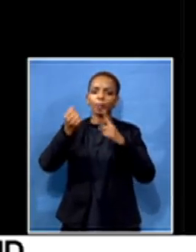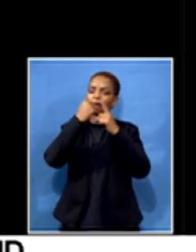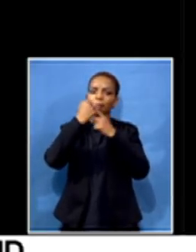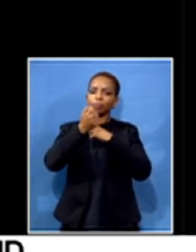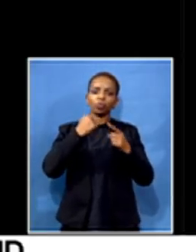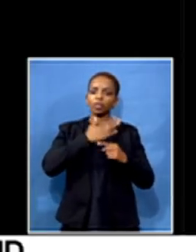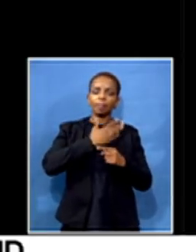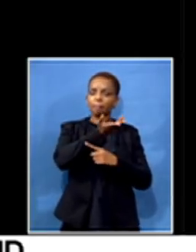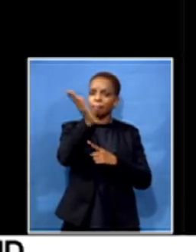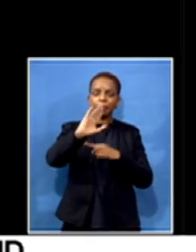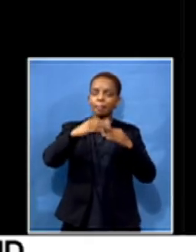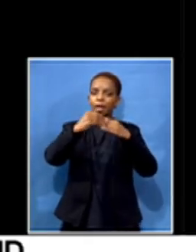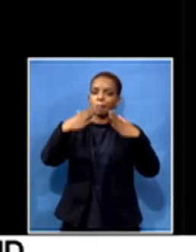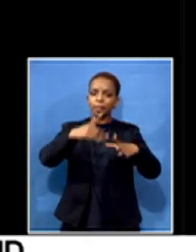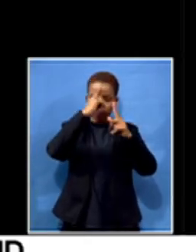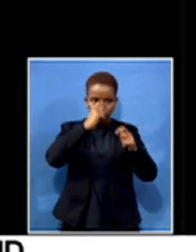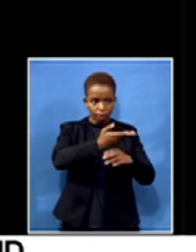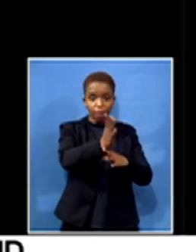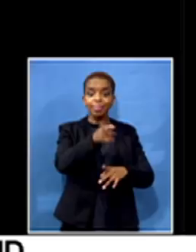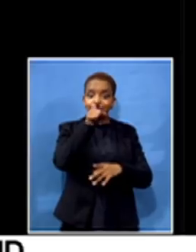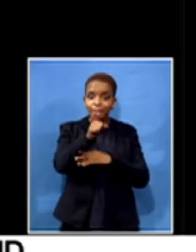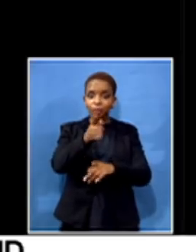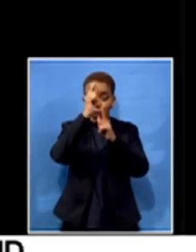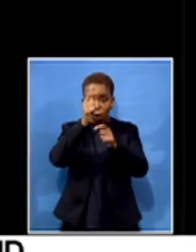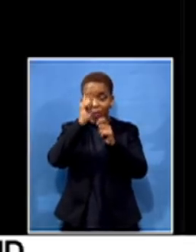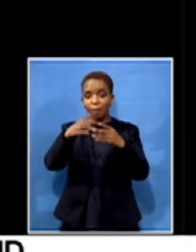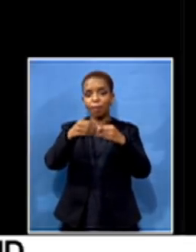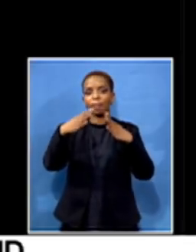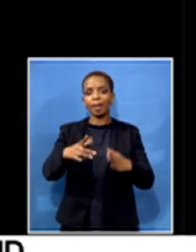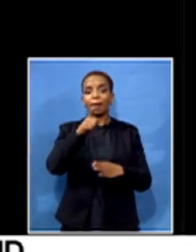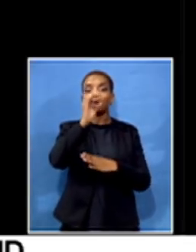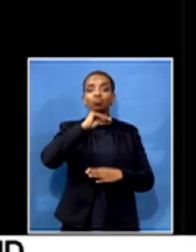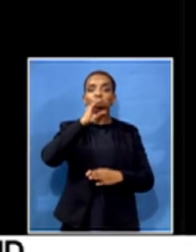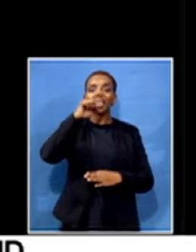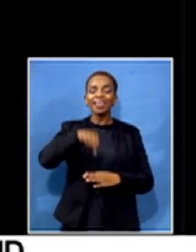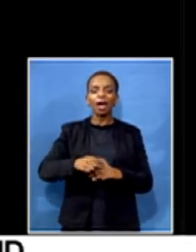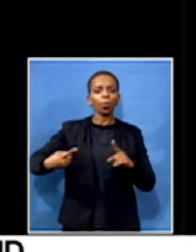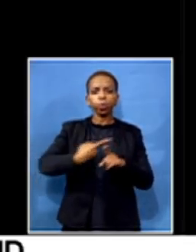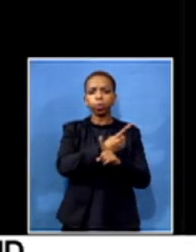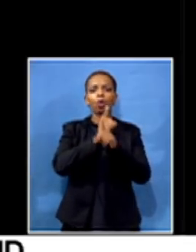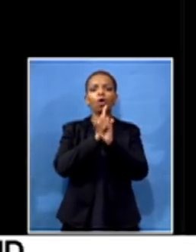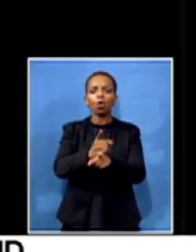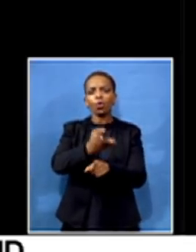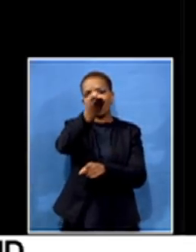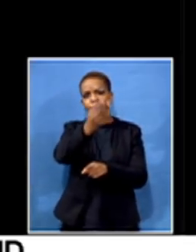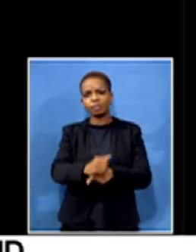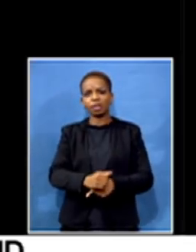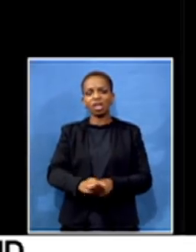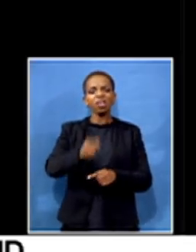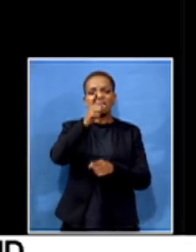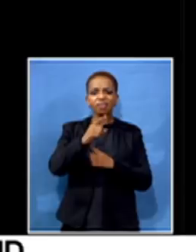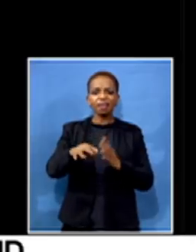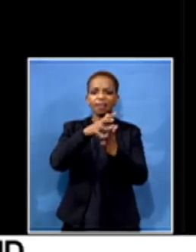members? This honorable member is very out of order that is talking here about class suicide. It's a political statement. They are